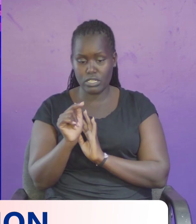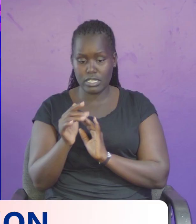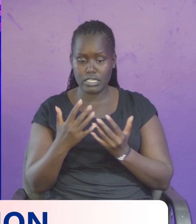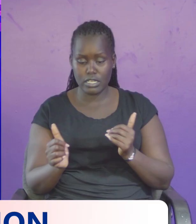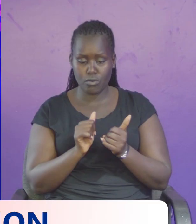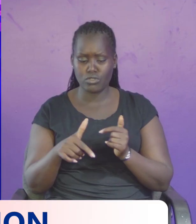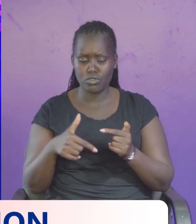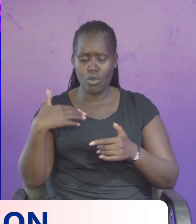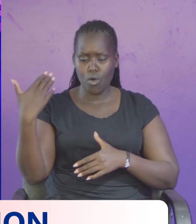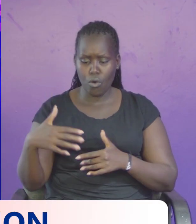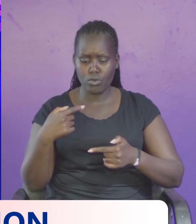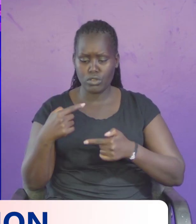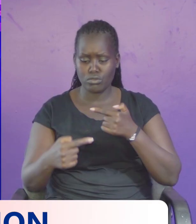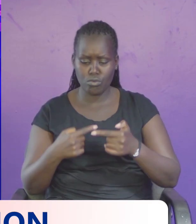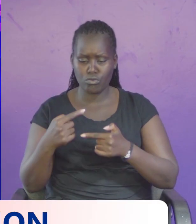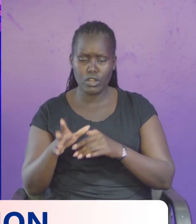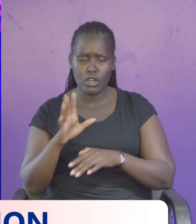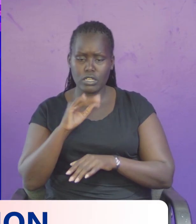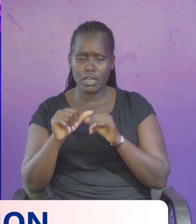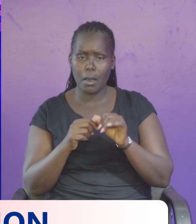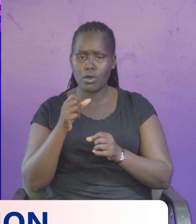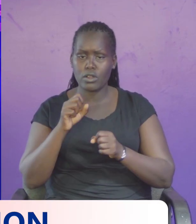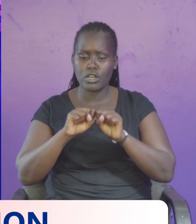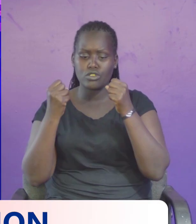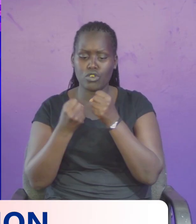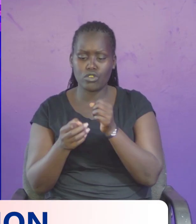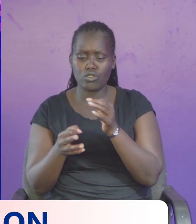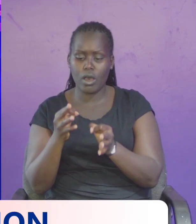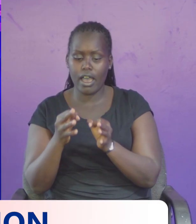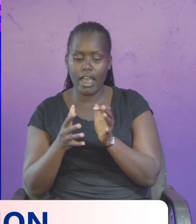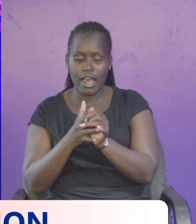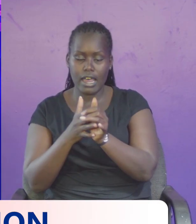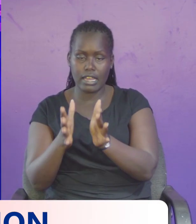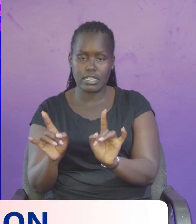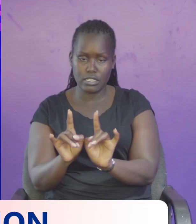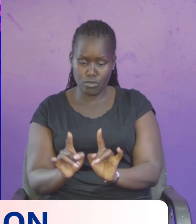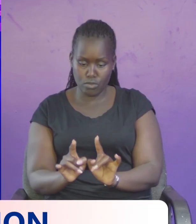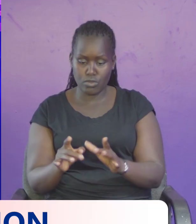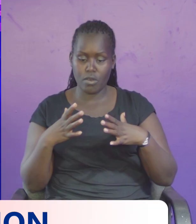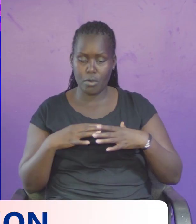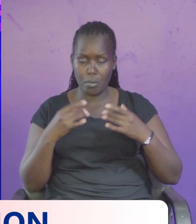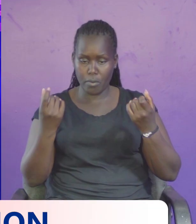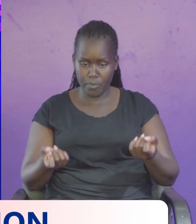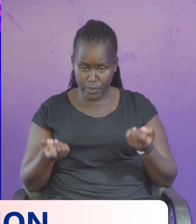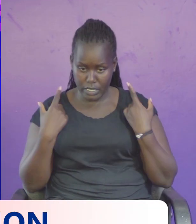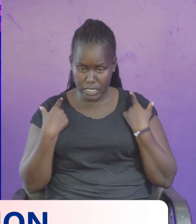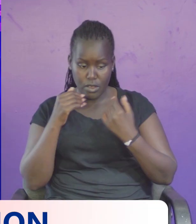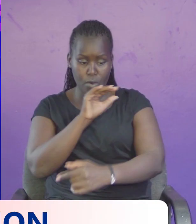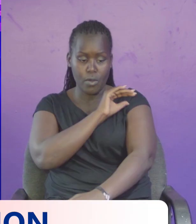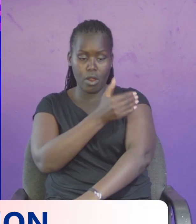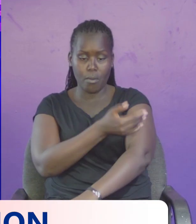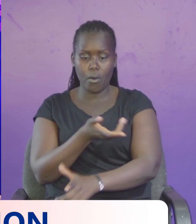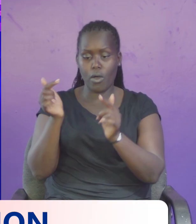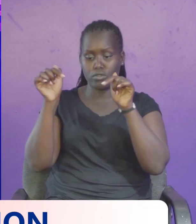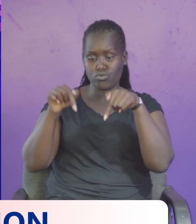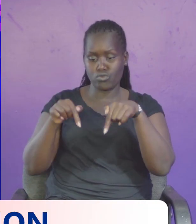keep talking about, social justice. Because those leaders and the people themselves understand that you are in power today.